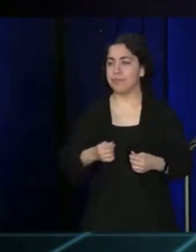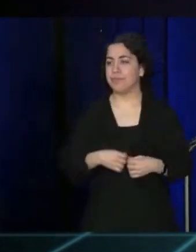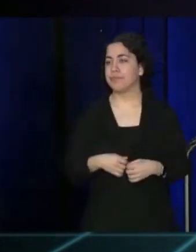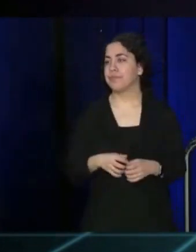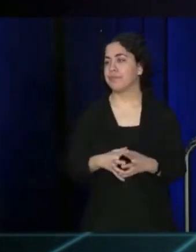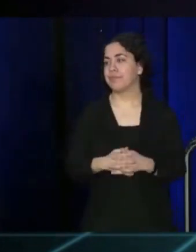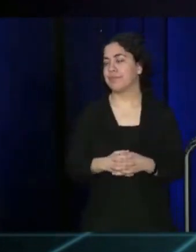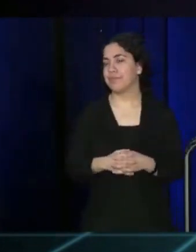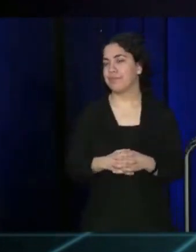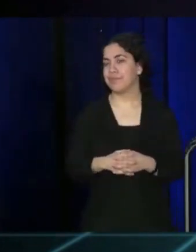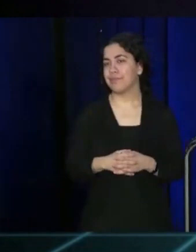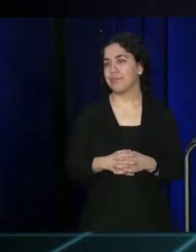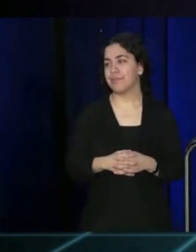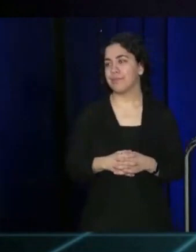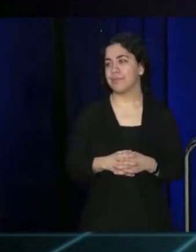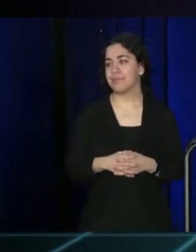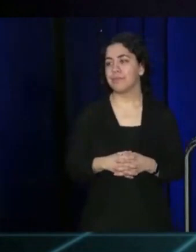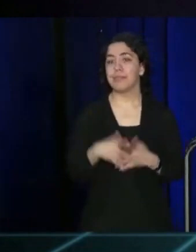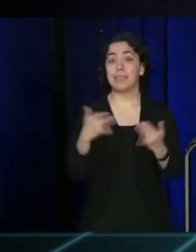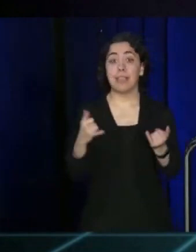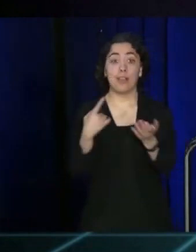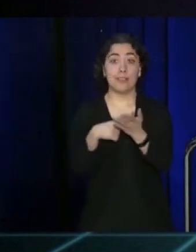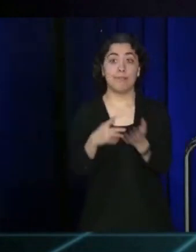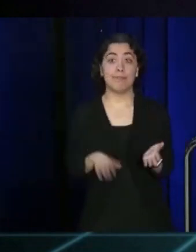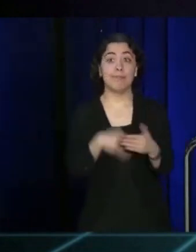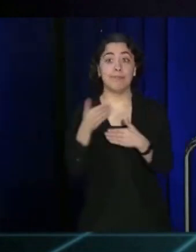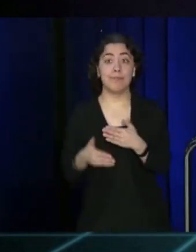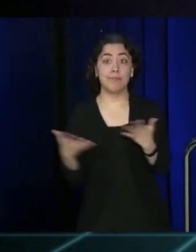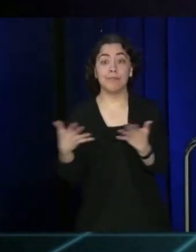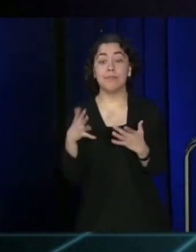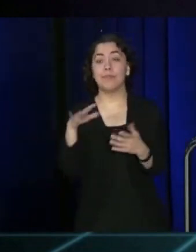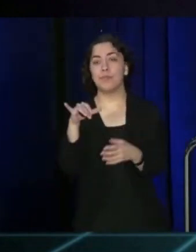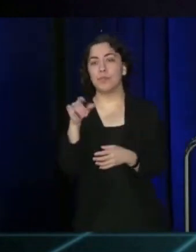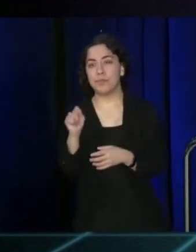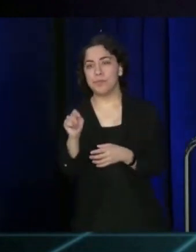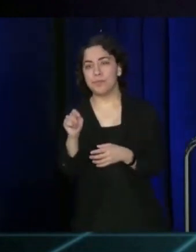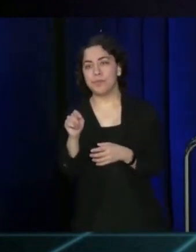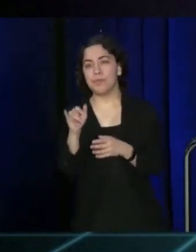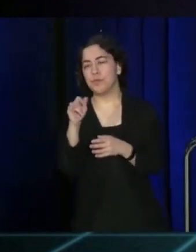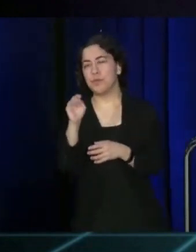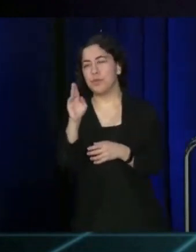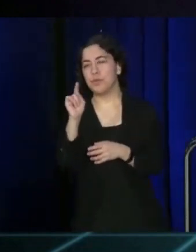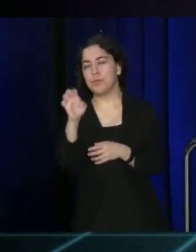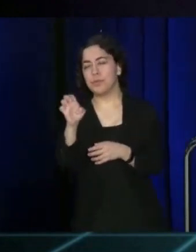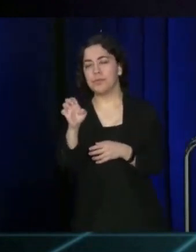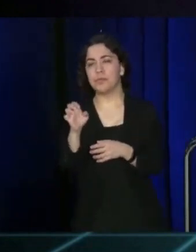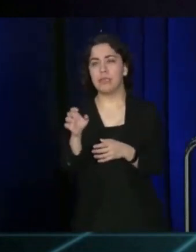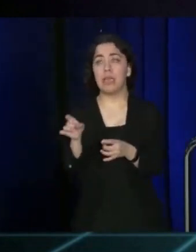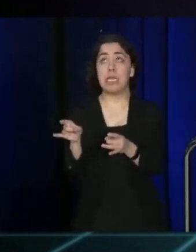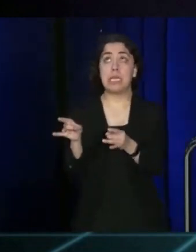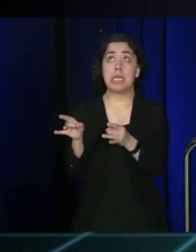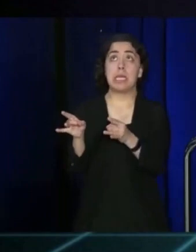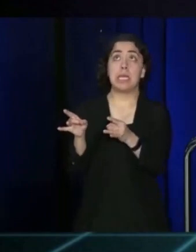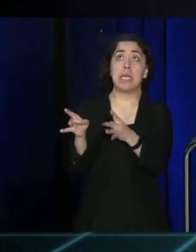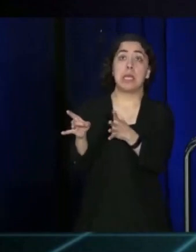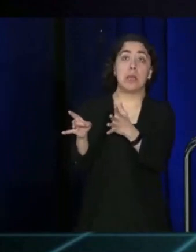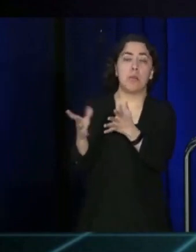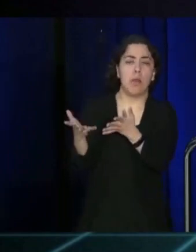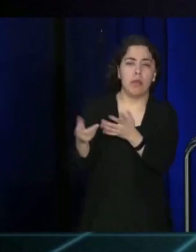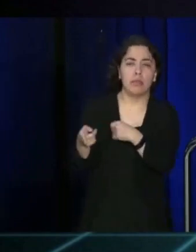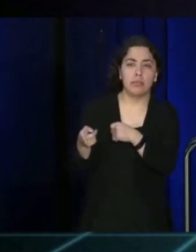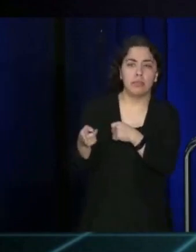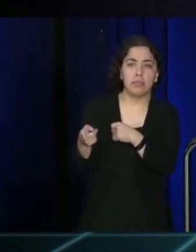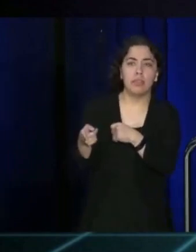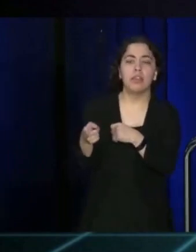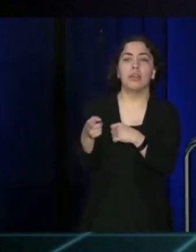Okay, now we're going to talk about YouTube. The thing I hate about this so much is that the browser knows